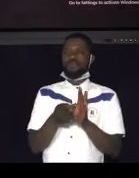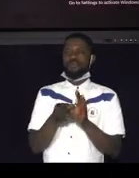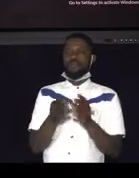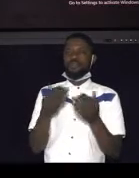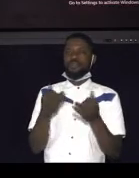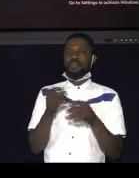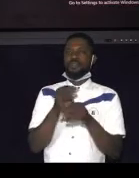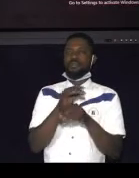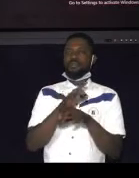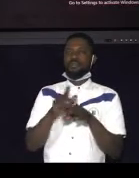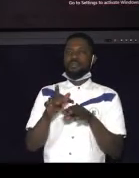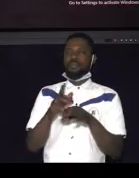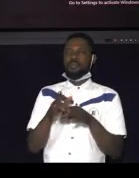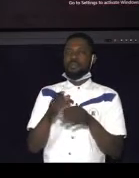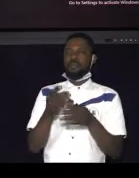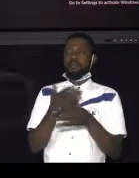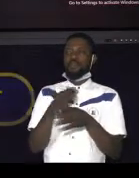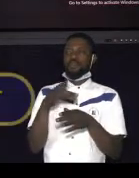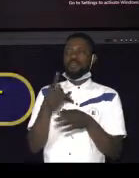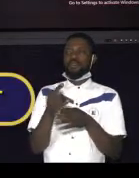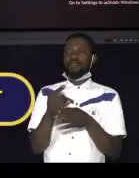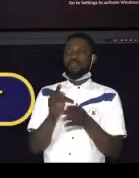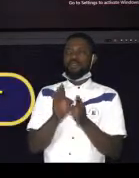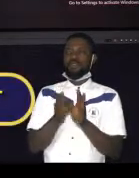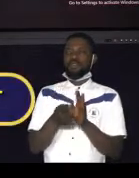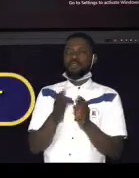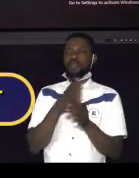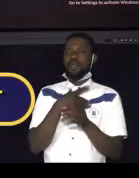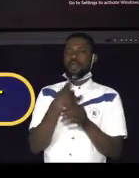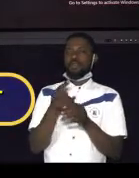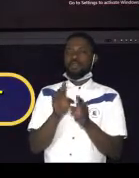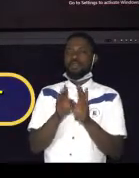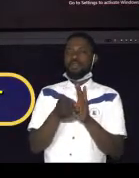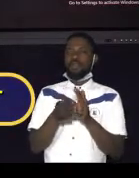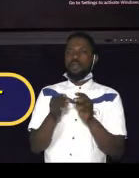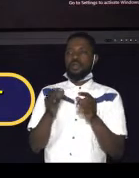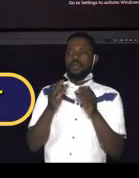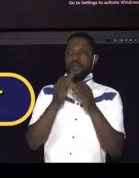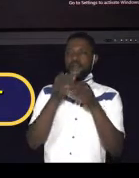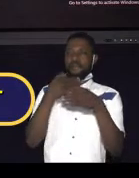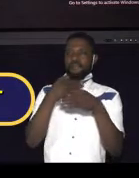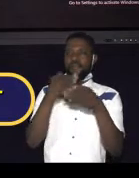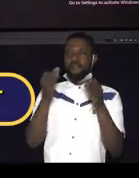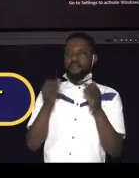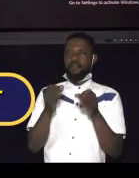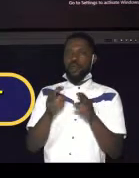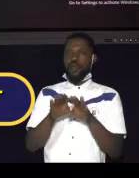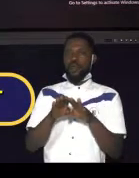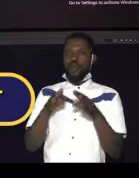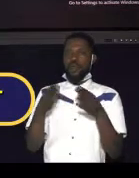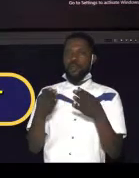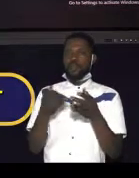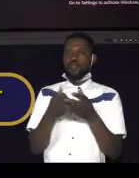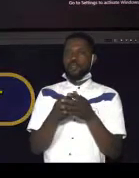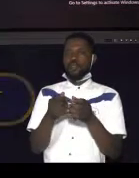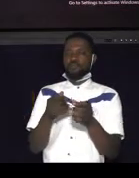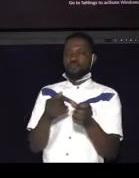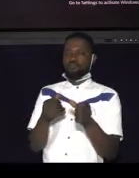no space between the door and the door frame, and you have no angle. Now I want you to open the door slightly, a little